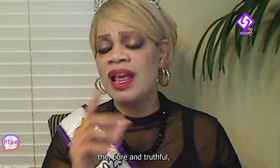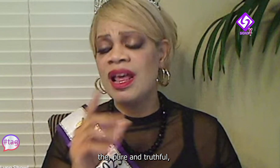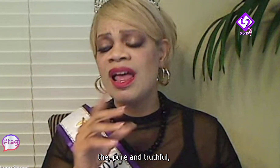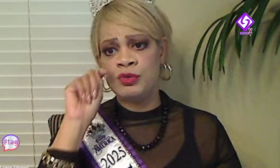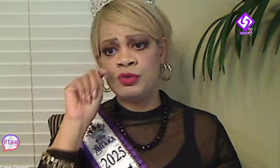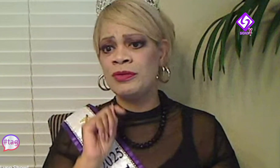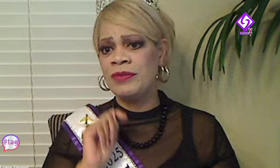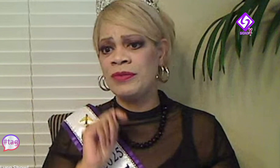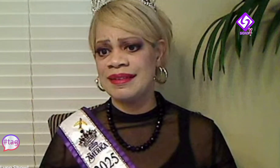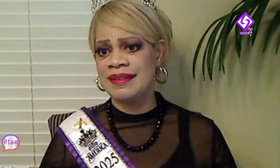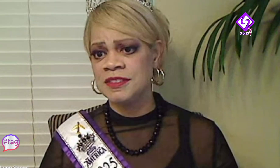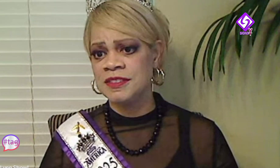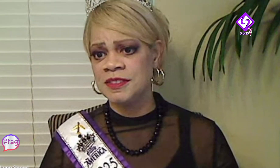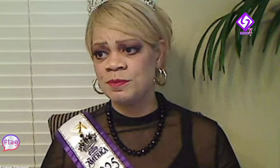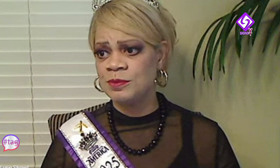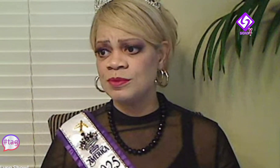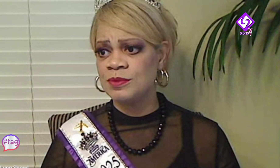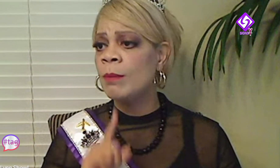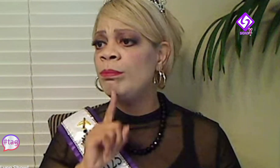and truthful.